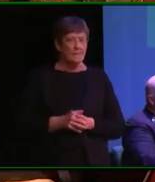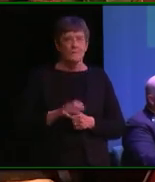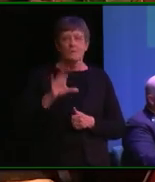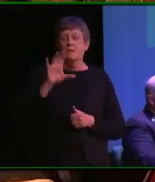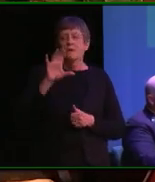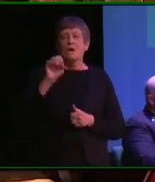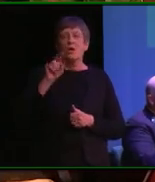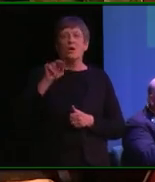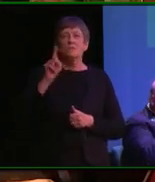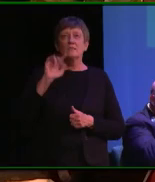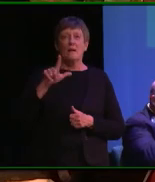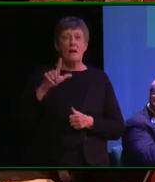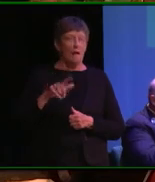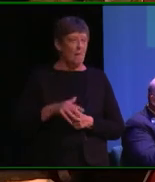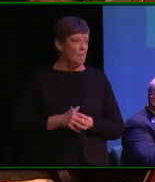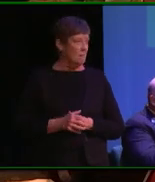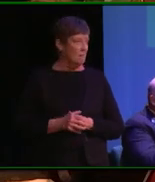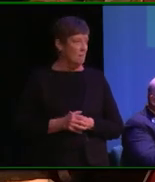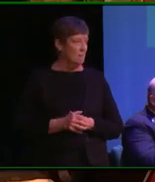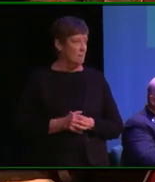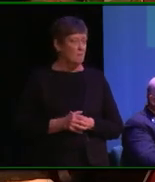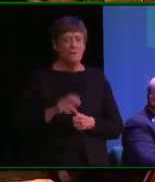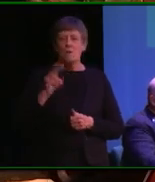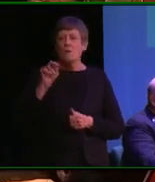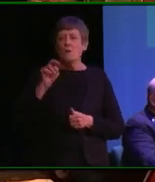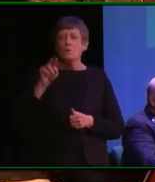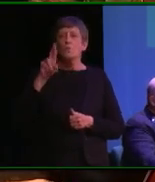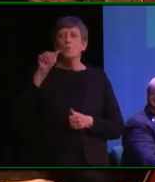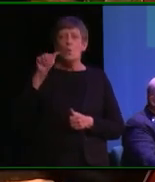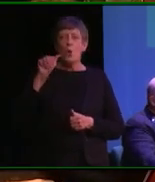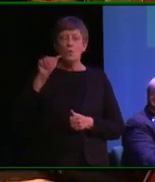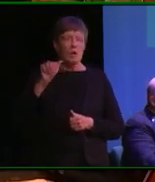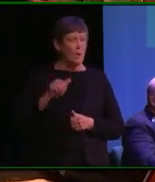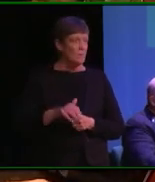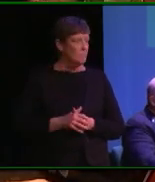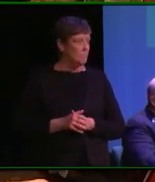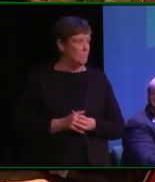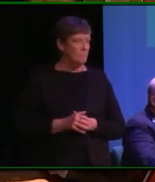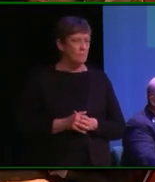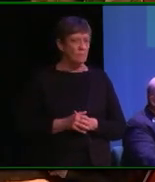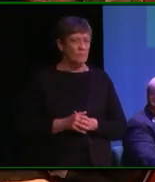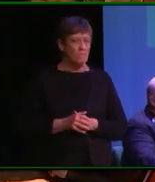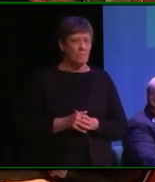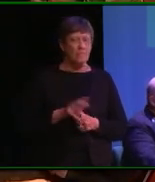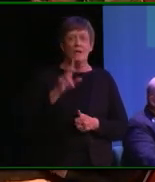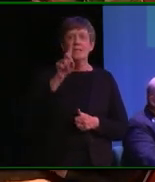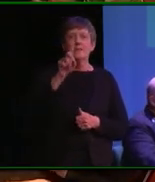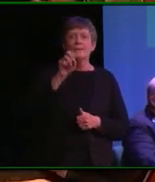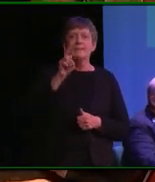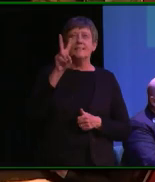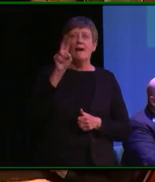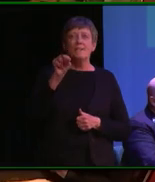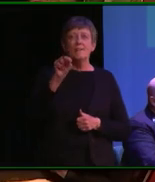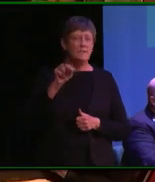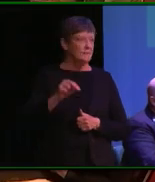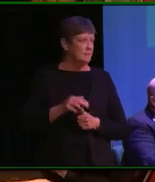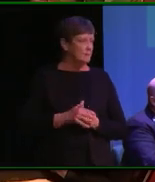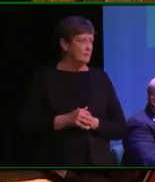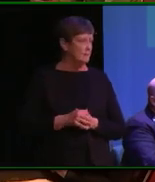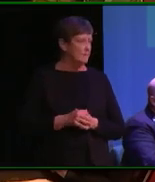Pascal Latouf, Nora Loftus-Fessel, Devin Martinez,